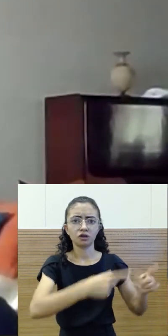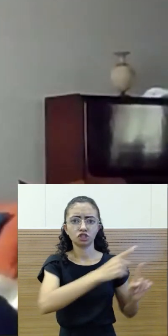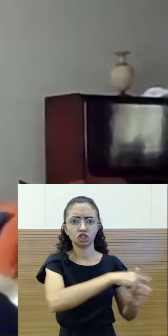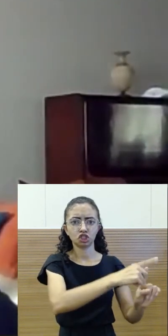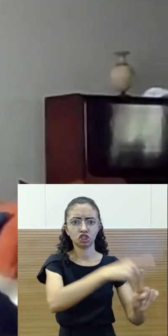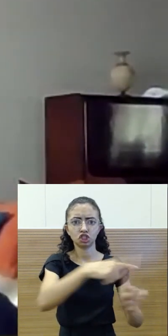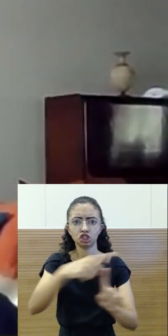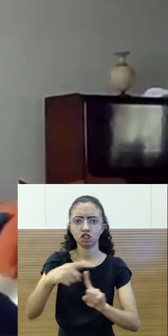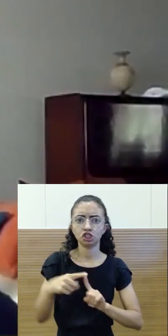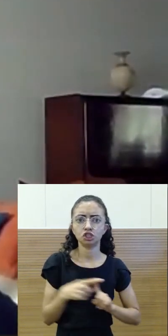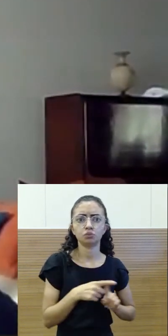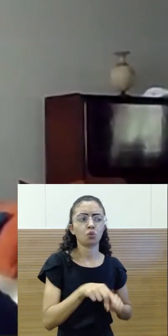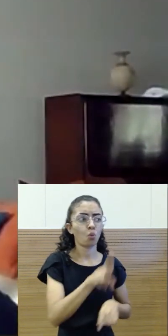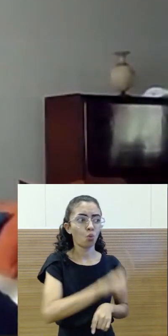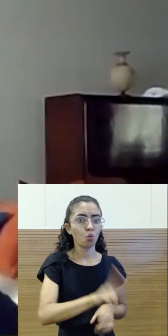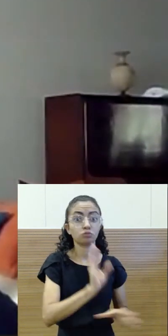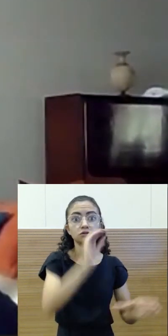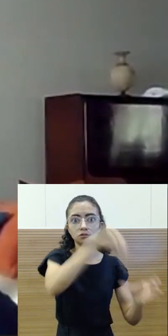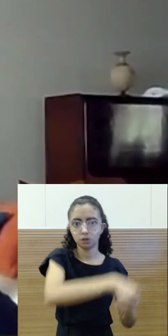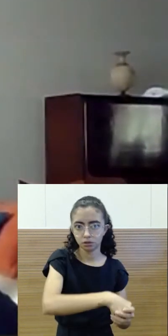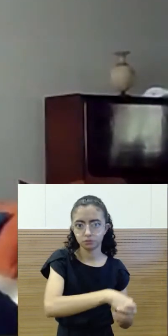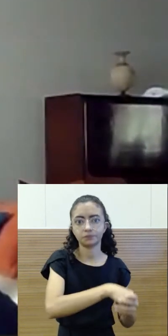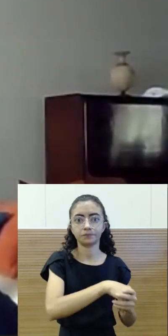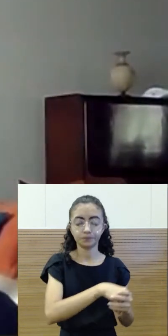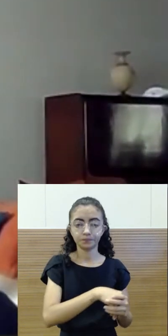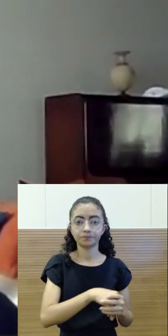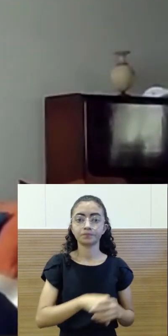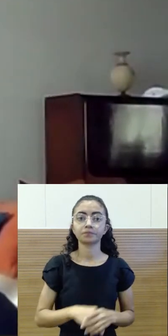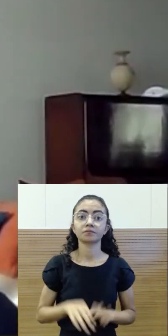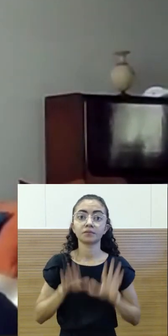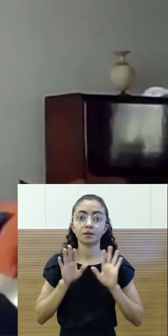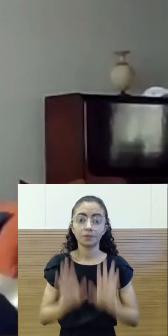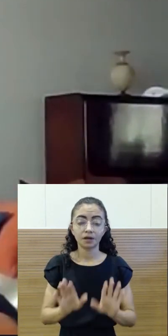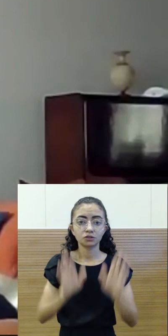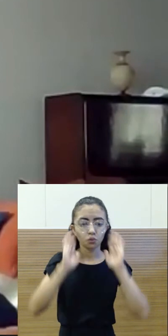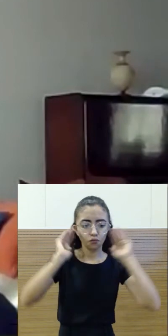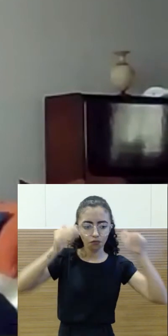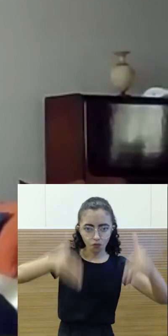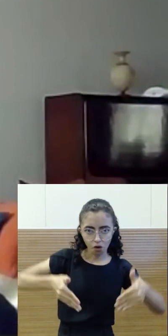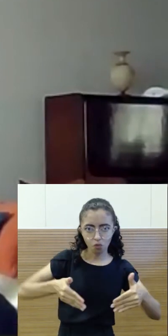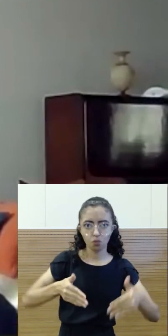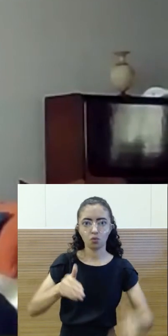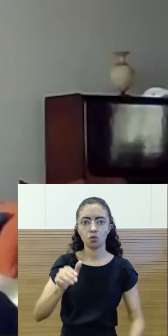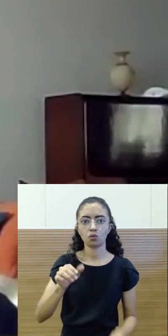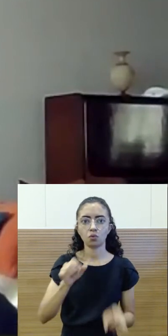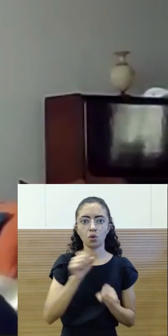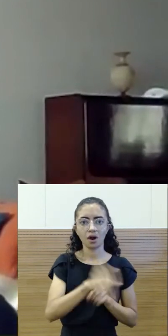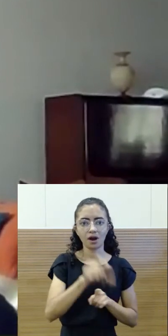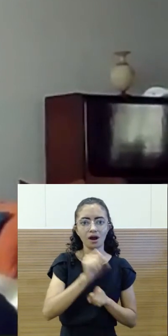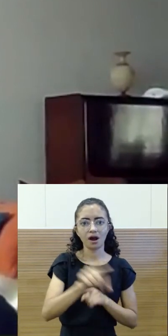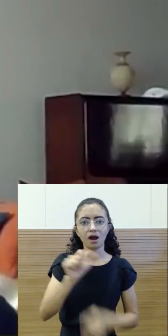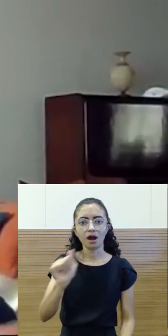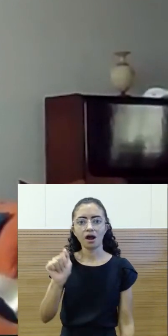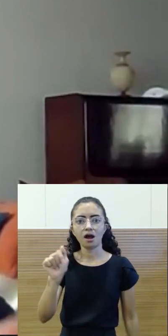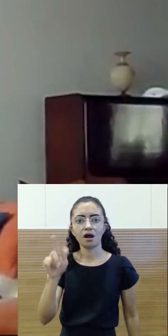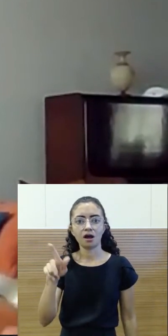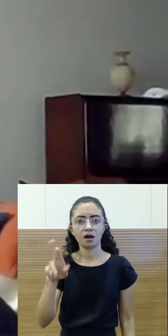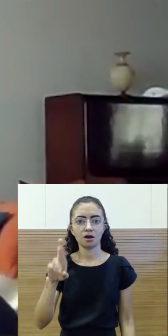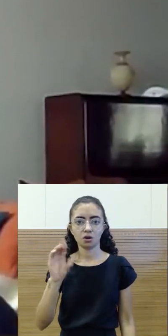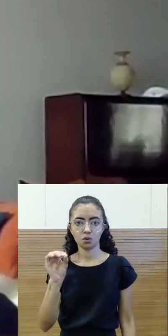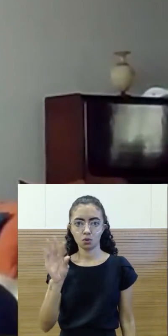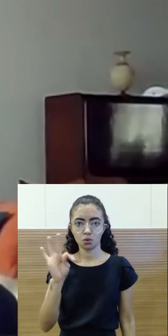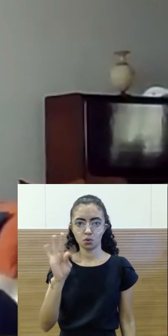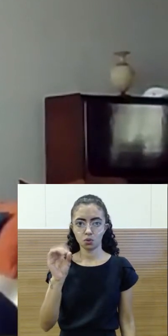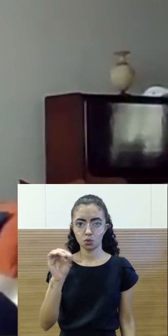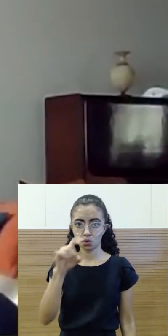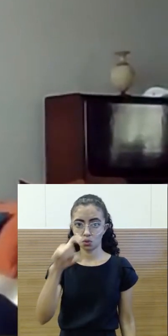that are not environmentally friendly. So it is fundamental to look at that. But with specific regards to pesticides, it